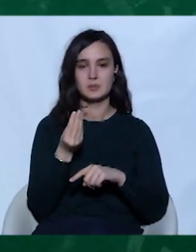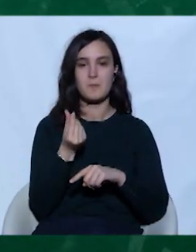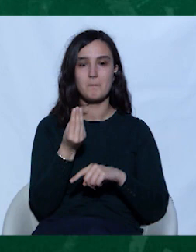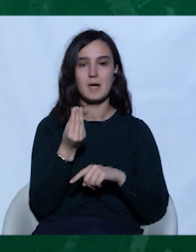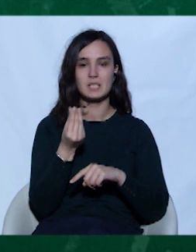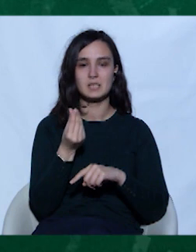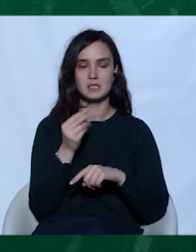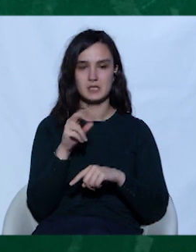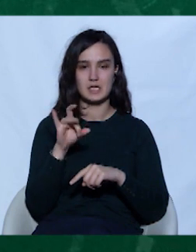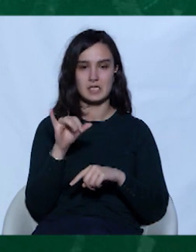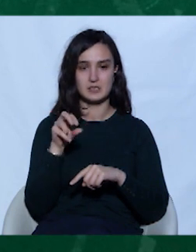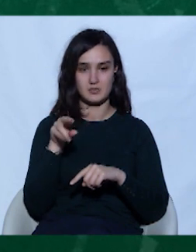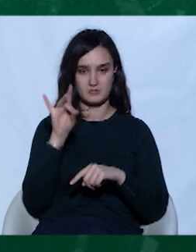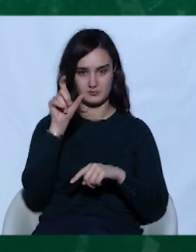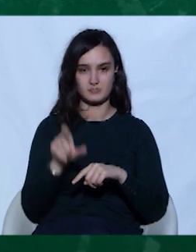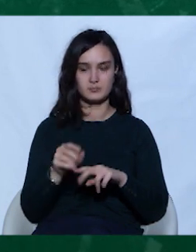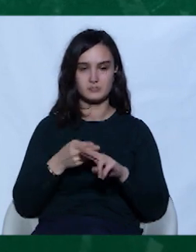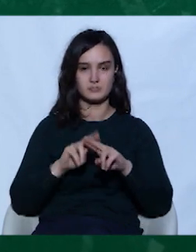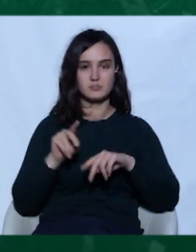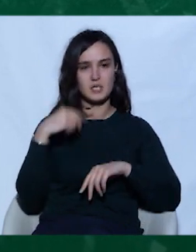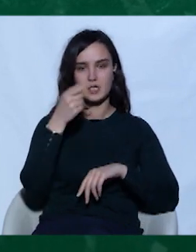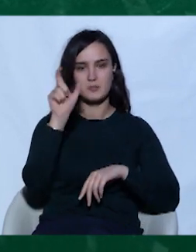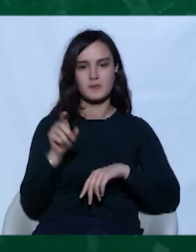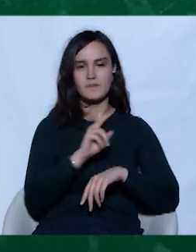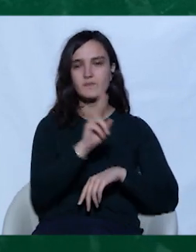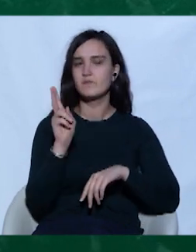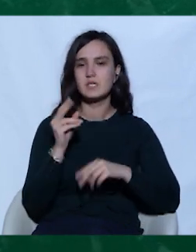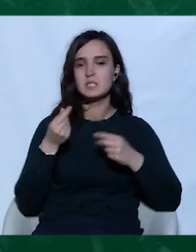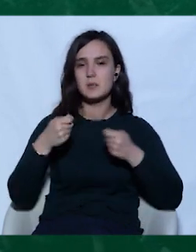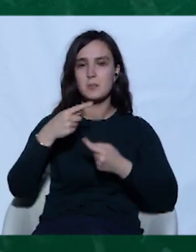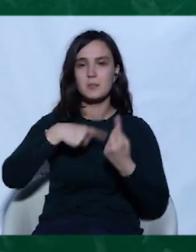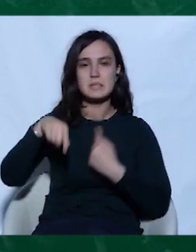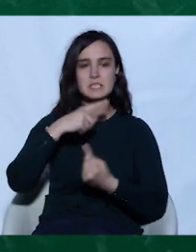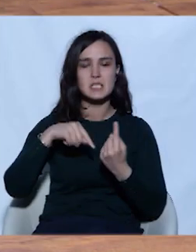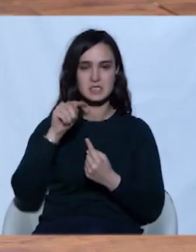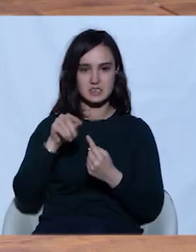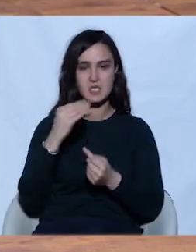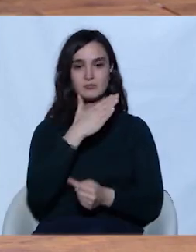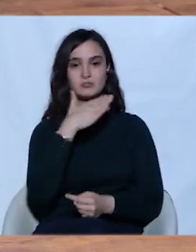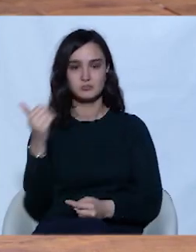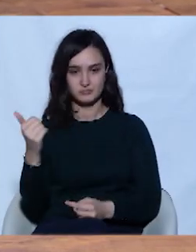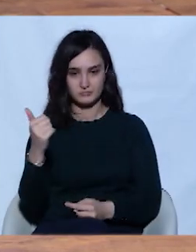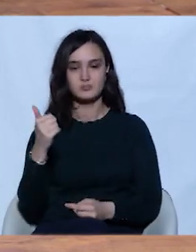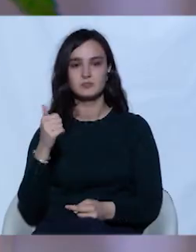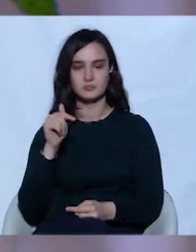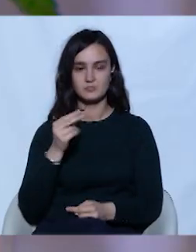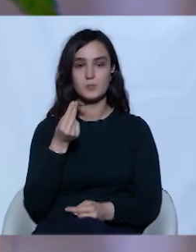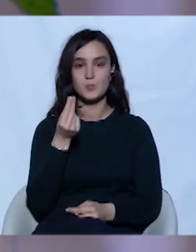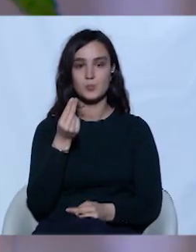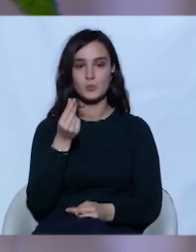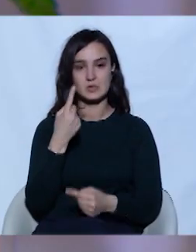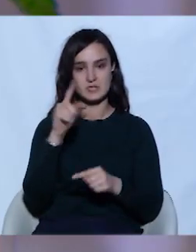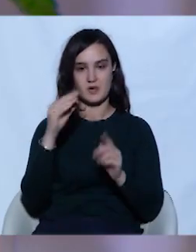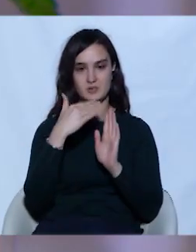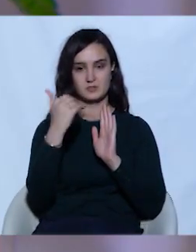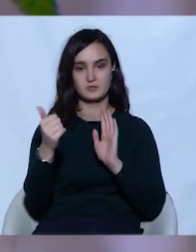a mistake is an act or judgment that is incorrect or wrong. And you